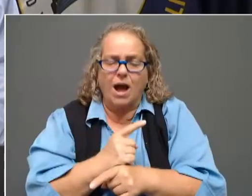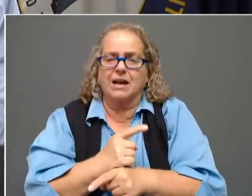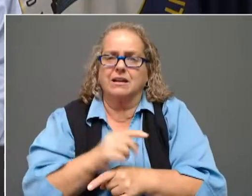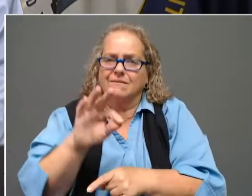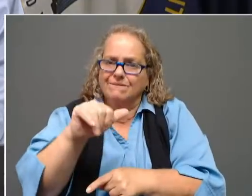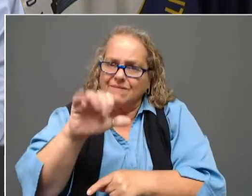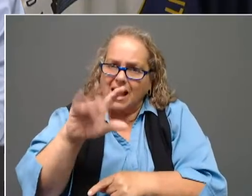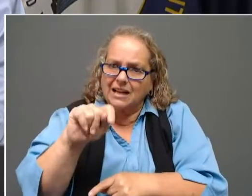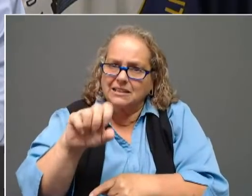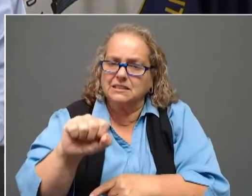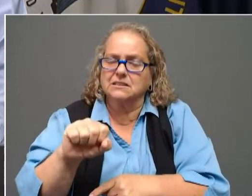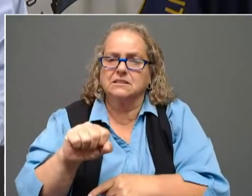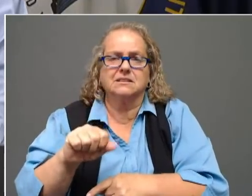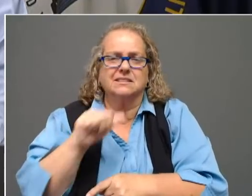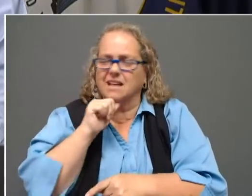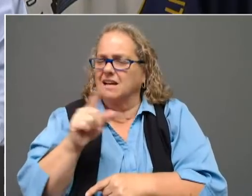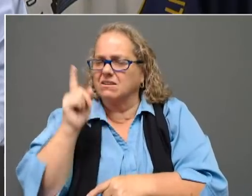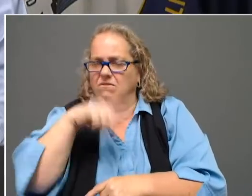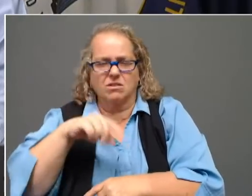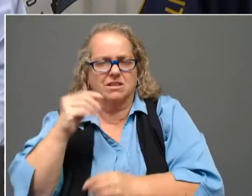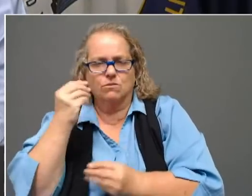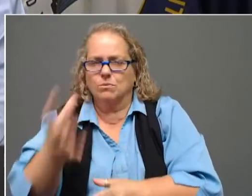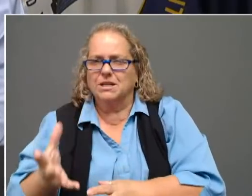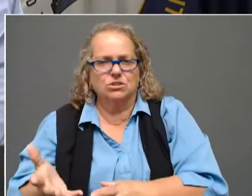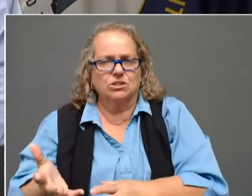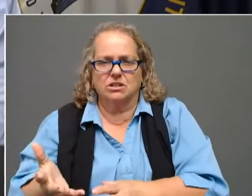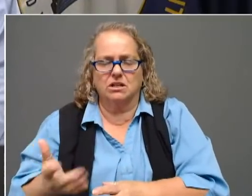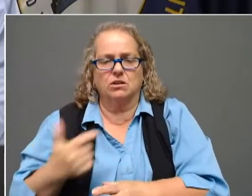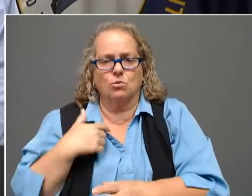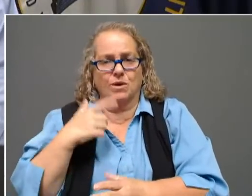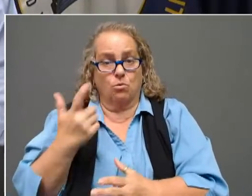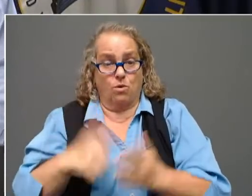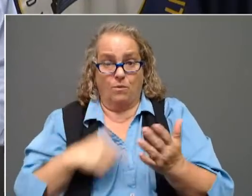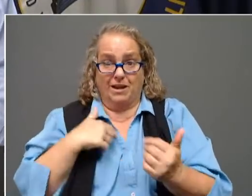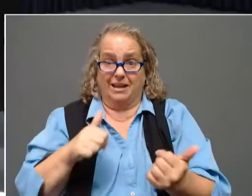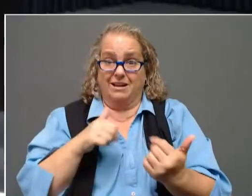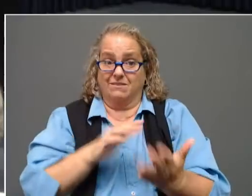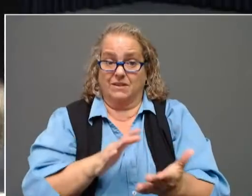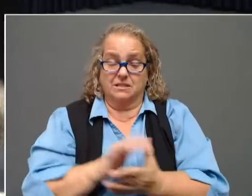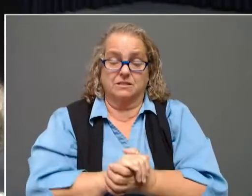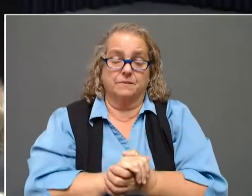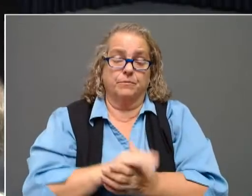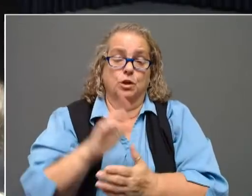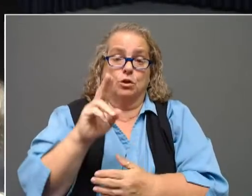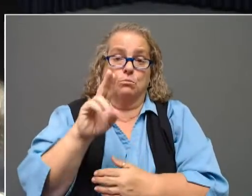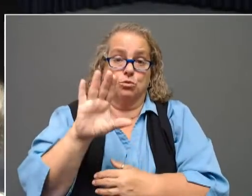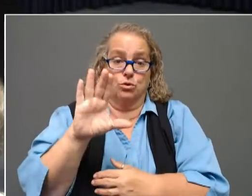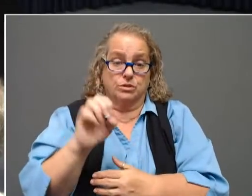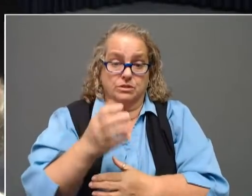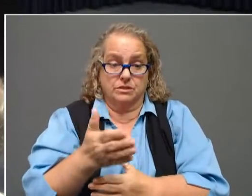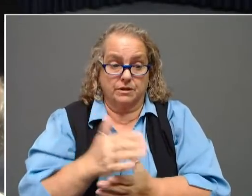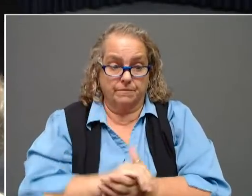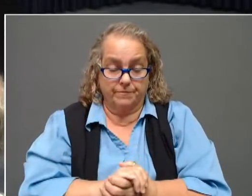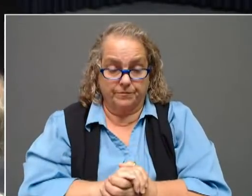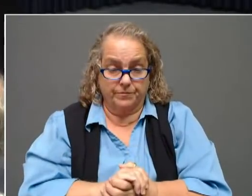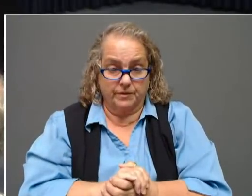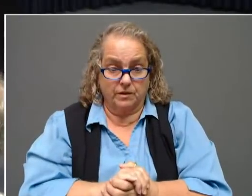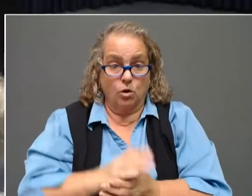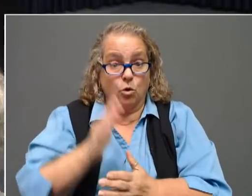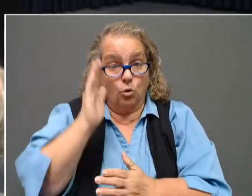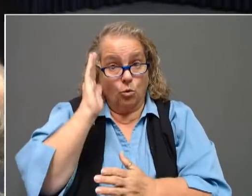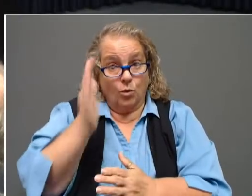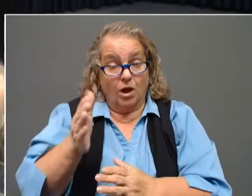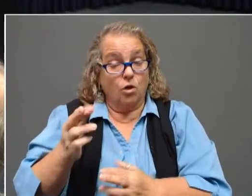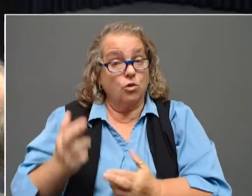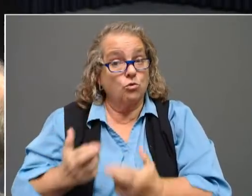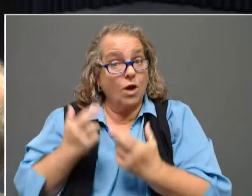what they could face if we don't get this right. Bruce? Thank you, Governor. Will these recommendations